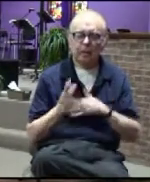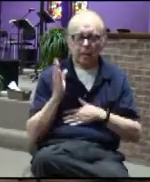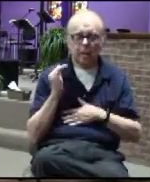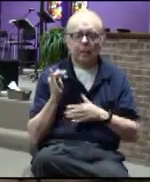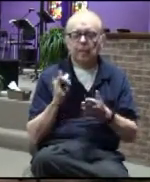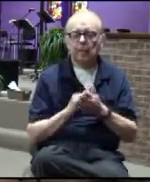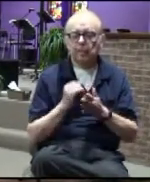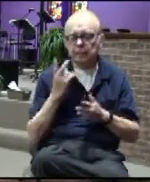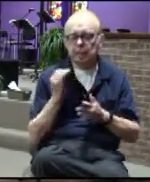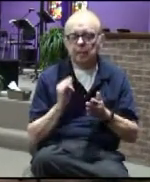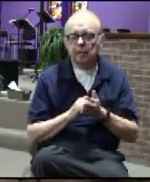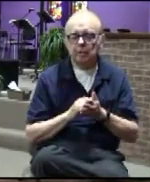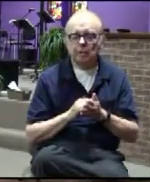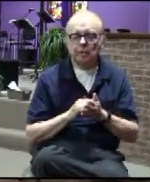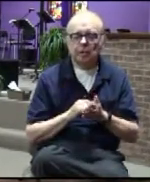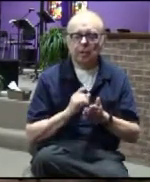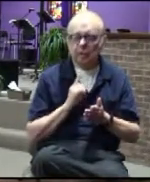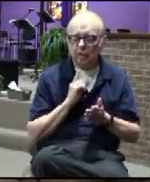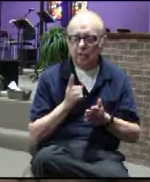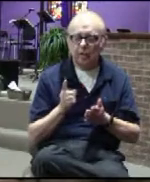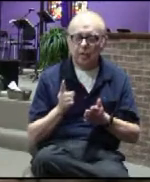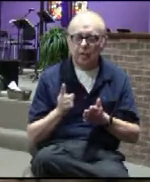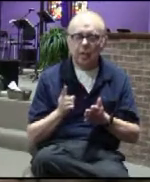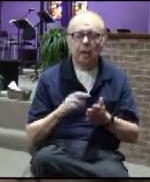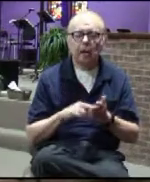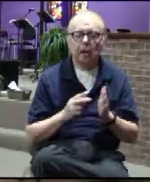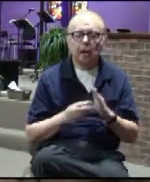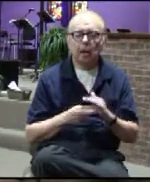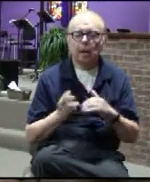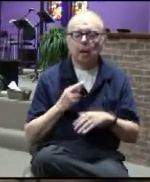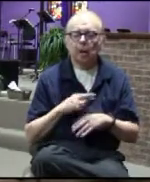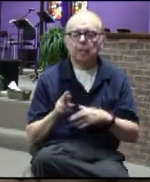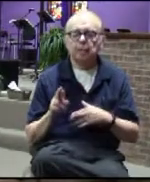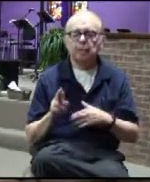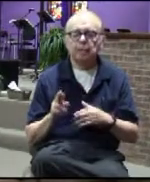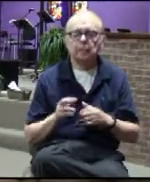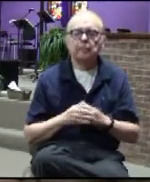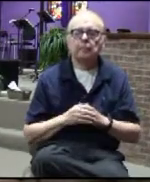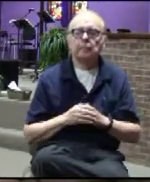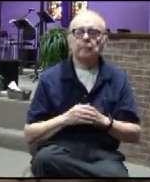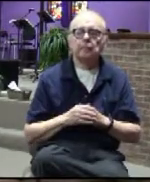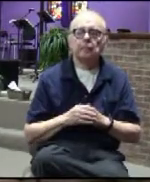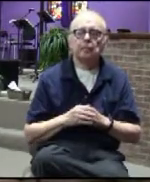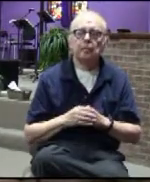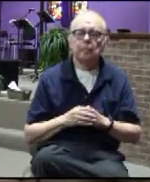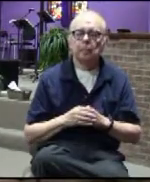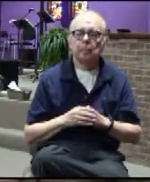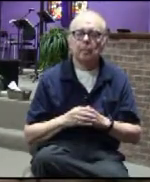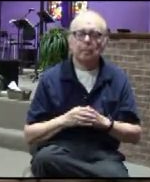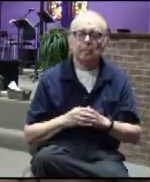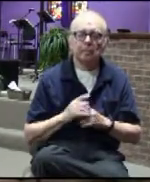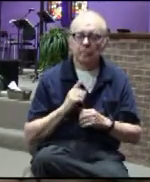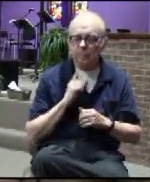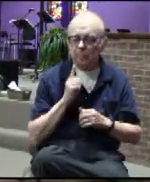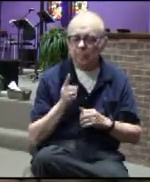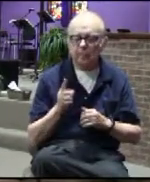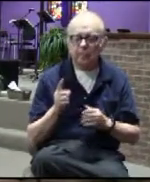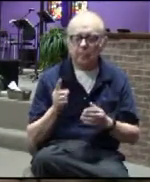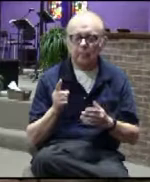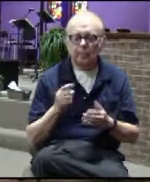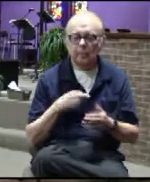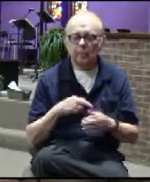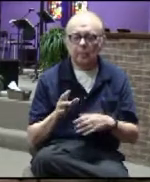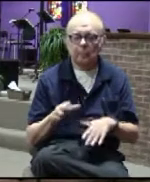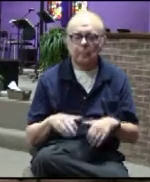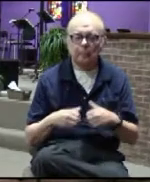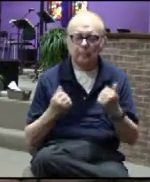hope you understand now what true righteousness is all about true righteousness is